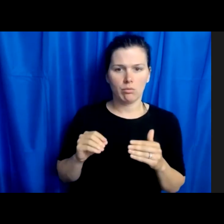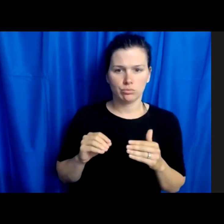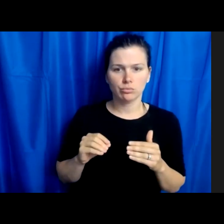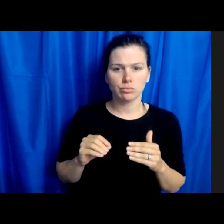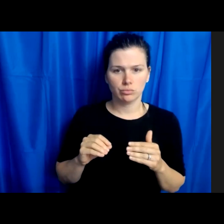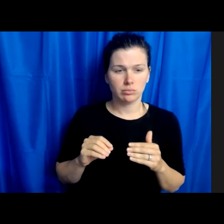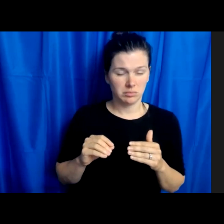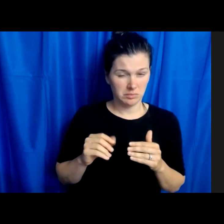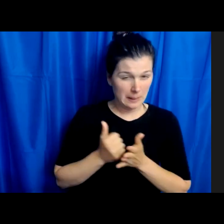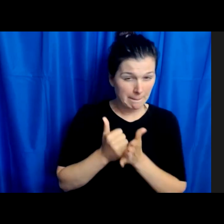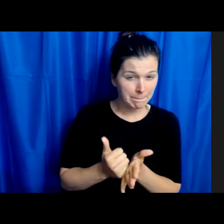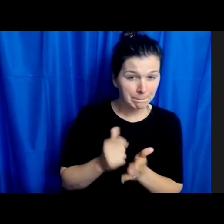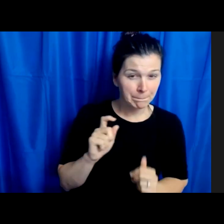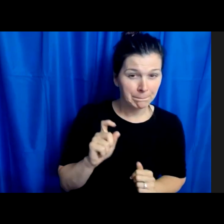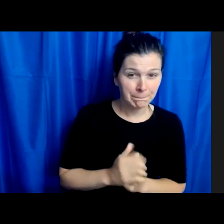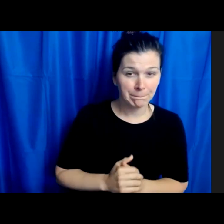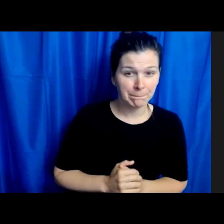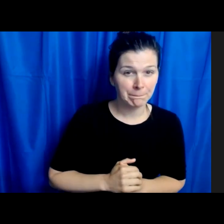Did that help?